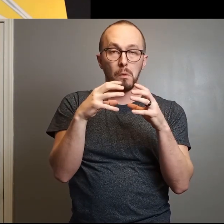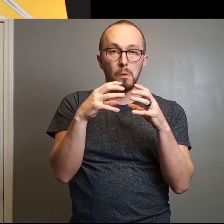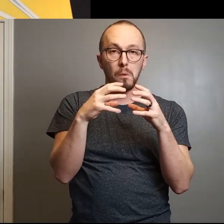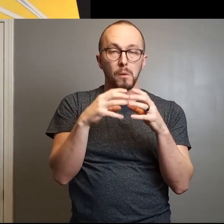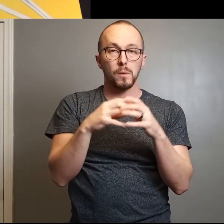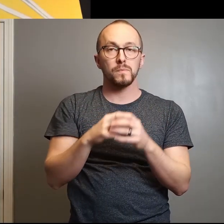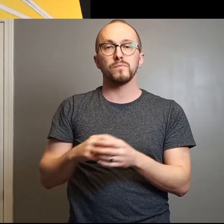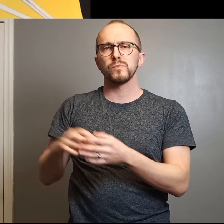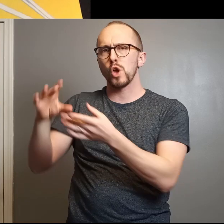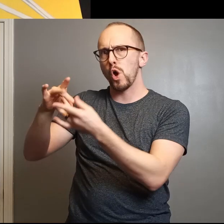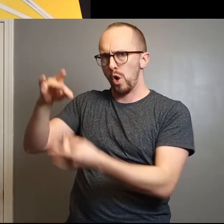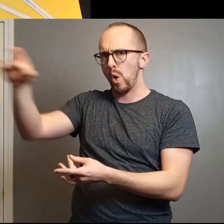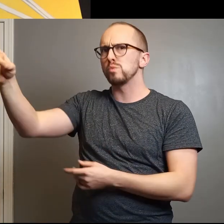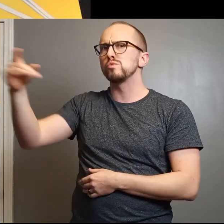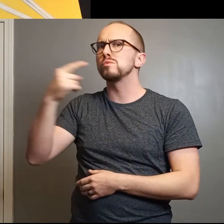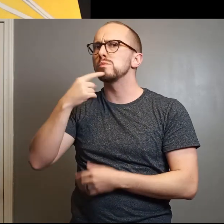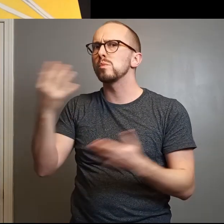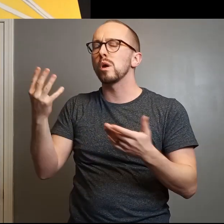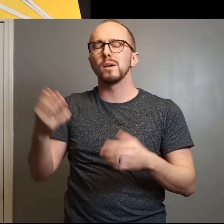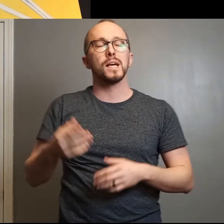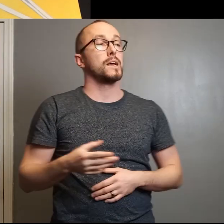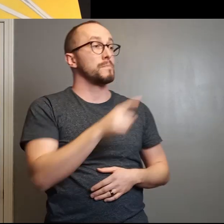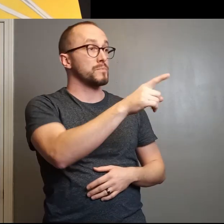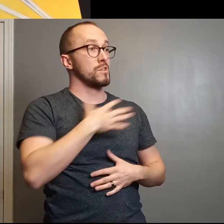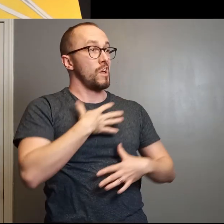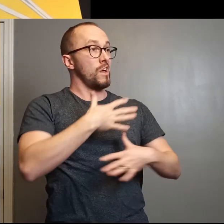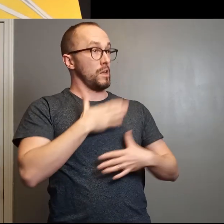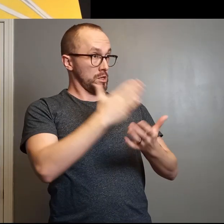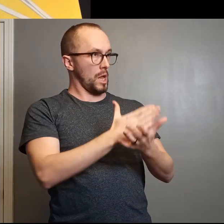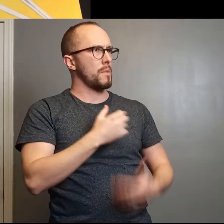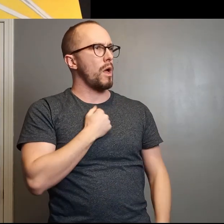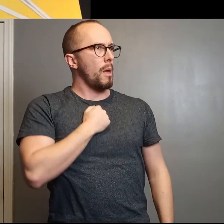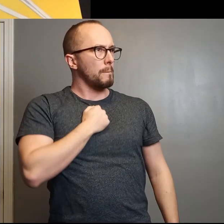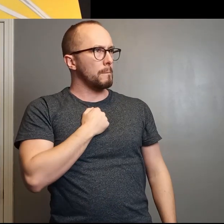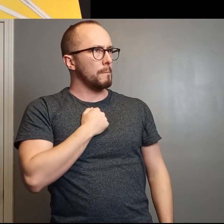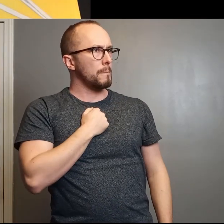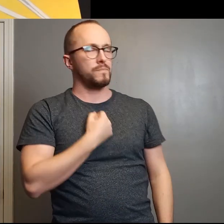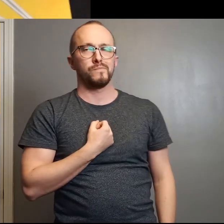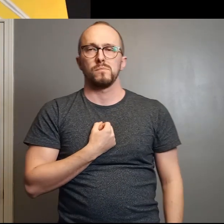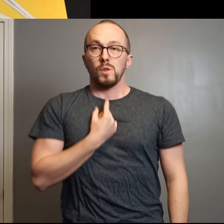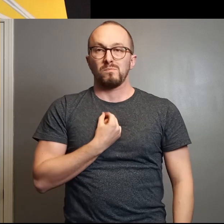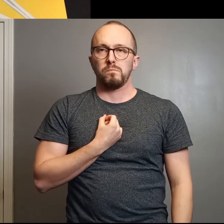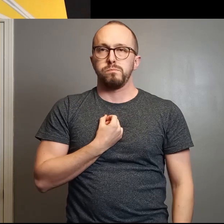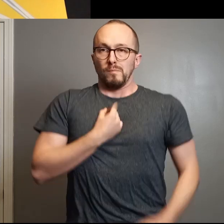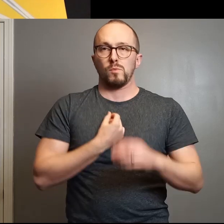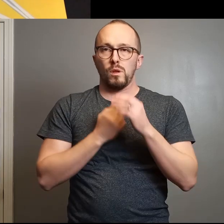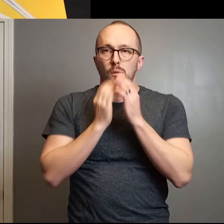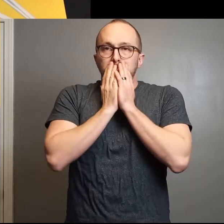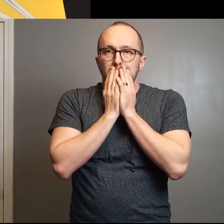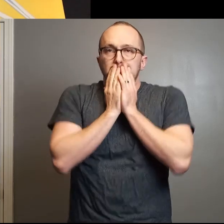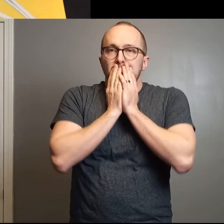Ghost told skeleton, hold your breath. Hic, hic, hic, hic, hic, hic. Eat